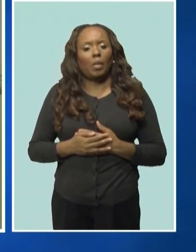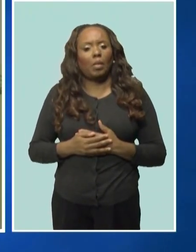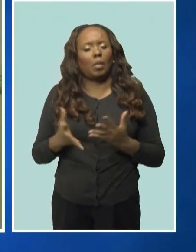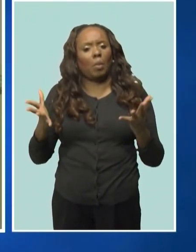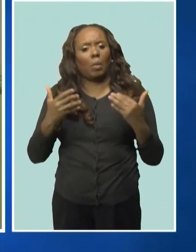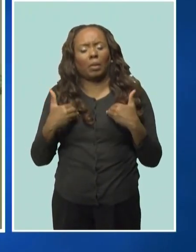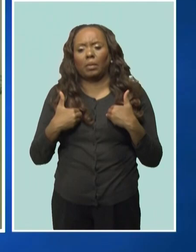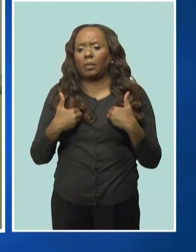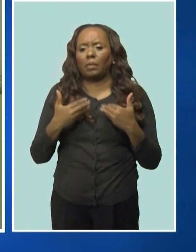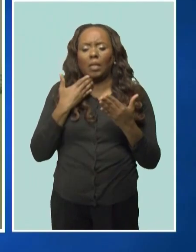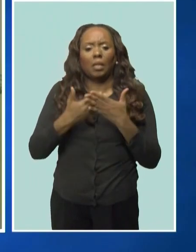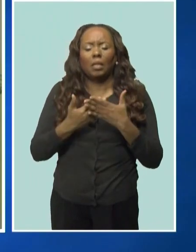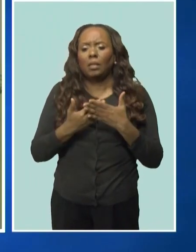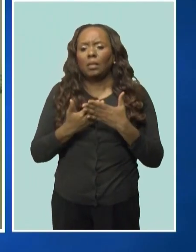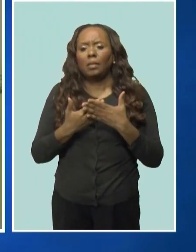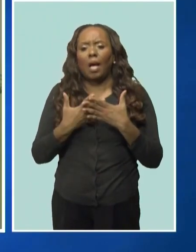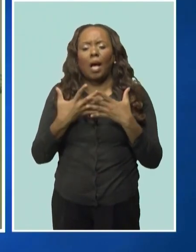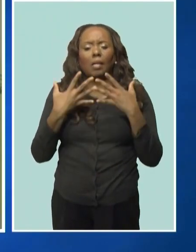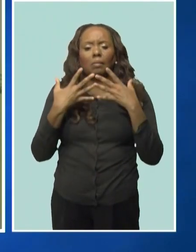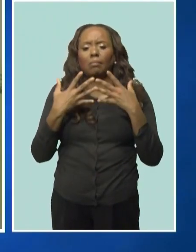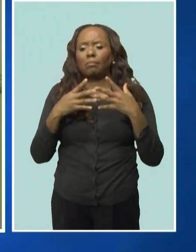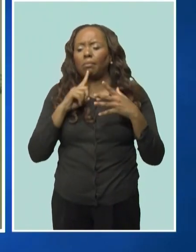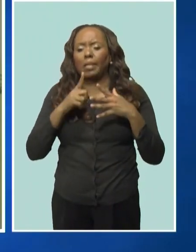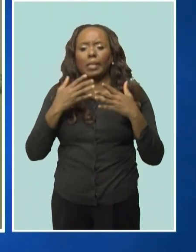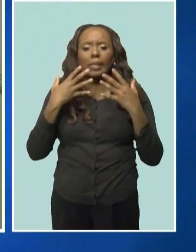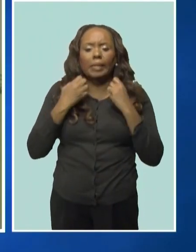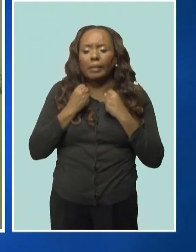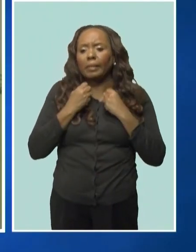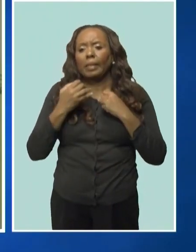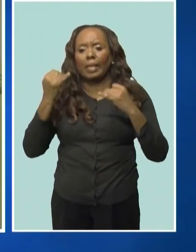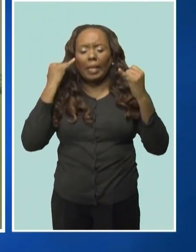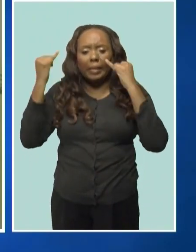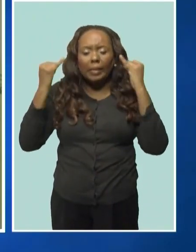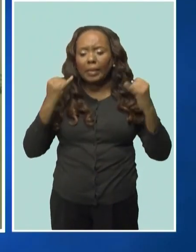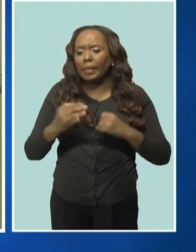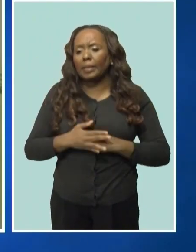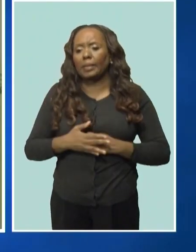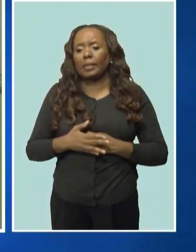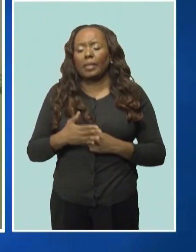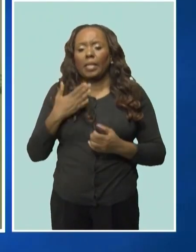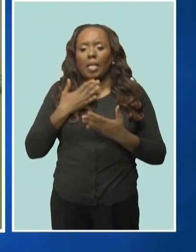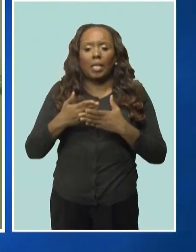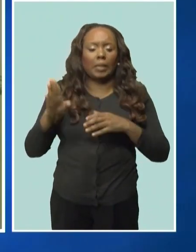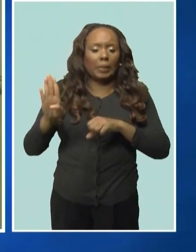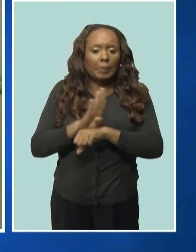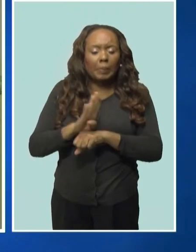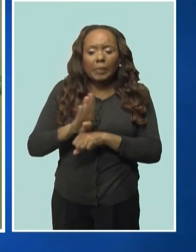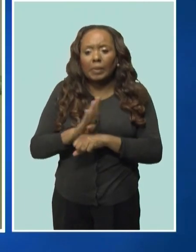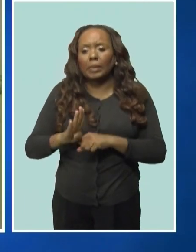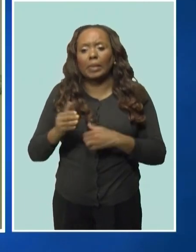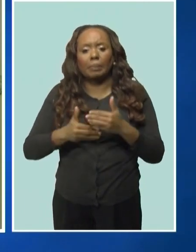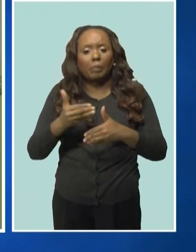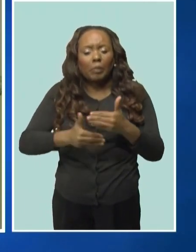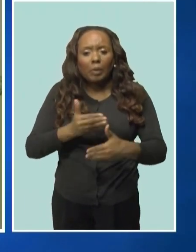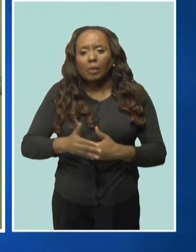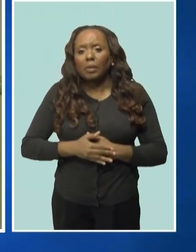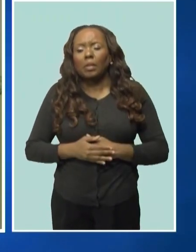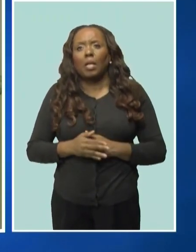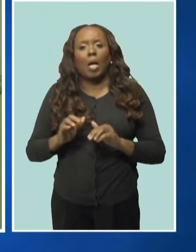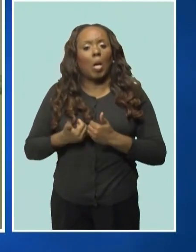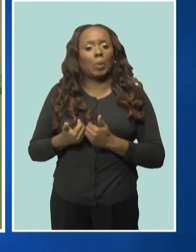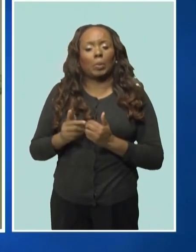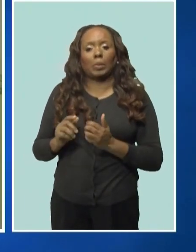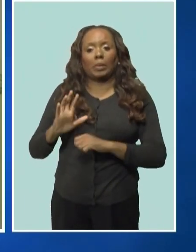invaluable ideas, best practices, and resources within the realms of innovation for startups and small